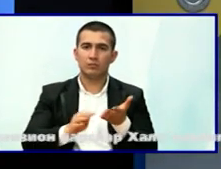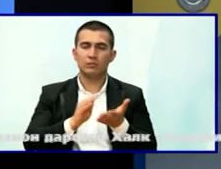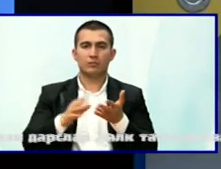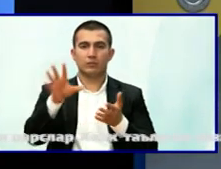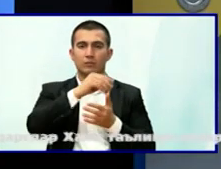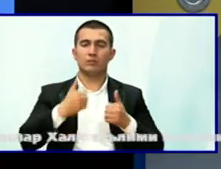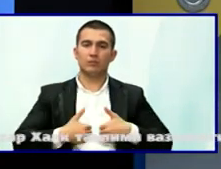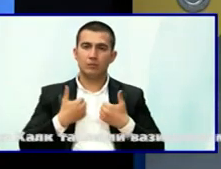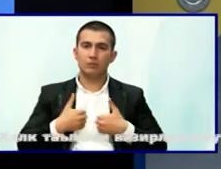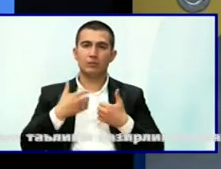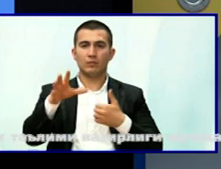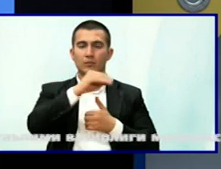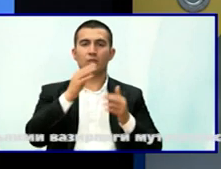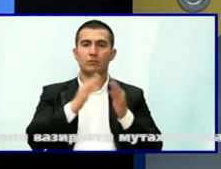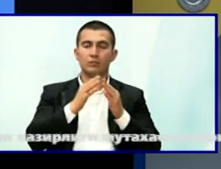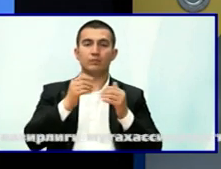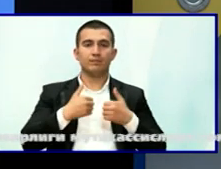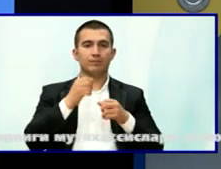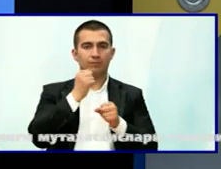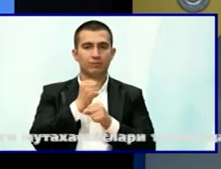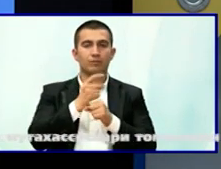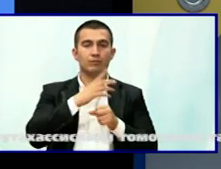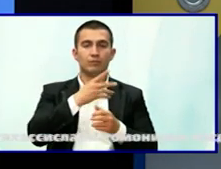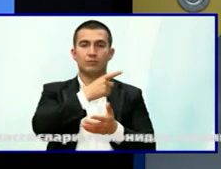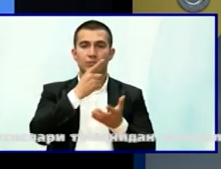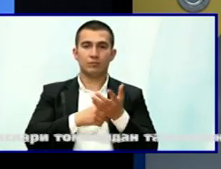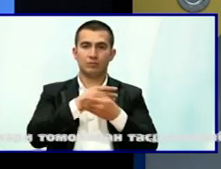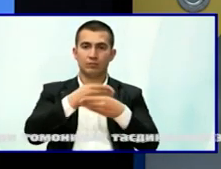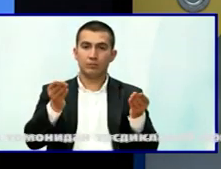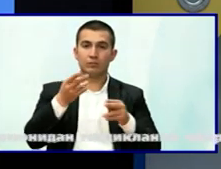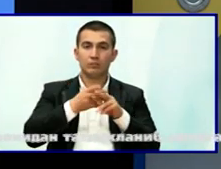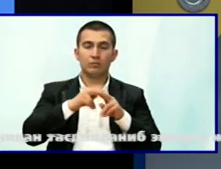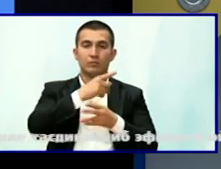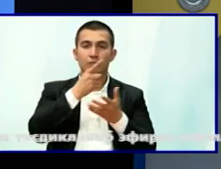mustaqil bajarish uchun topshiriqlarni diqqat bilan eshitib olinglar.